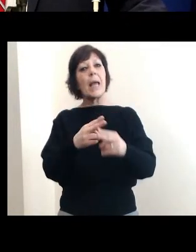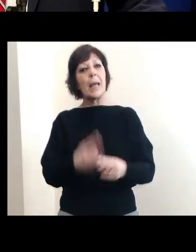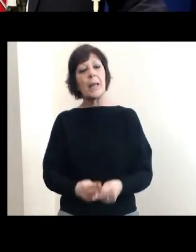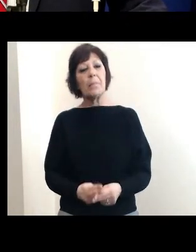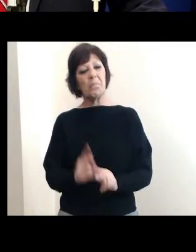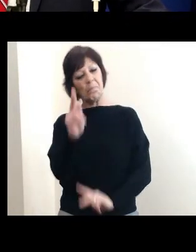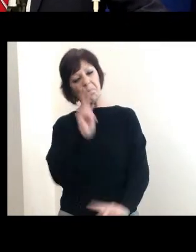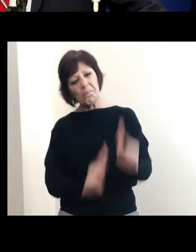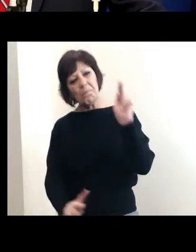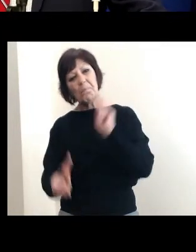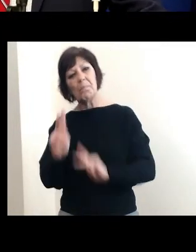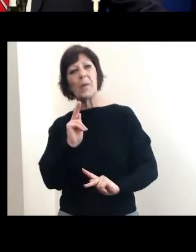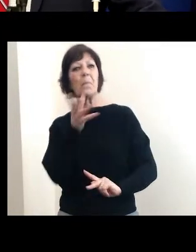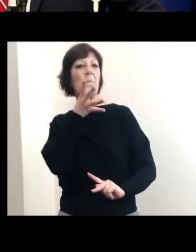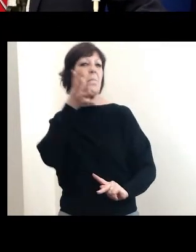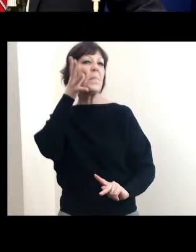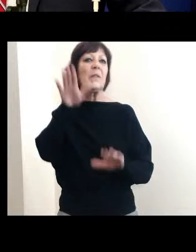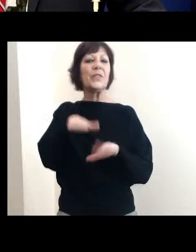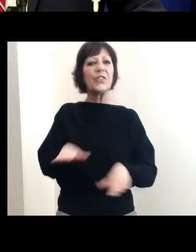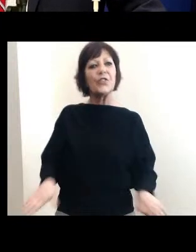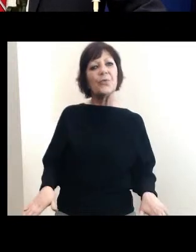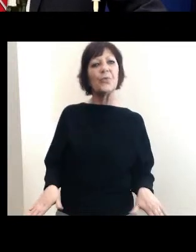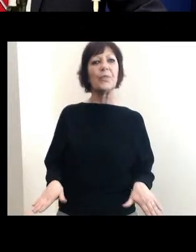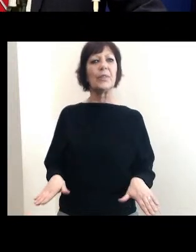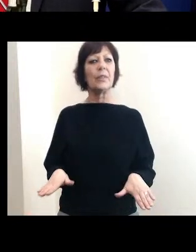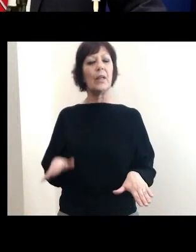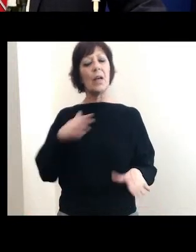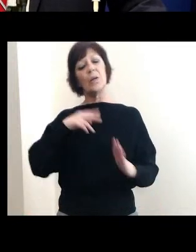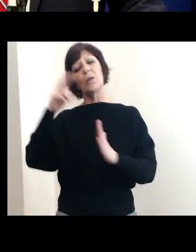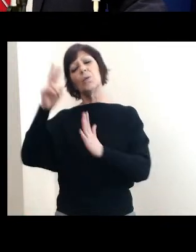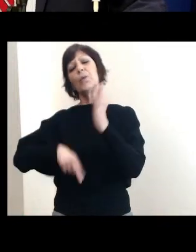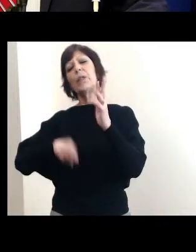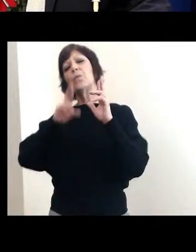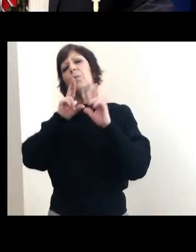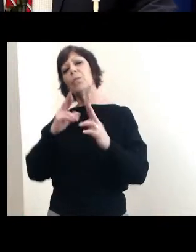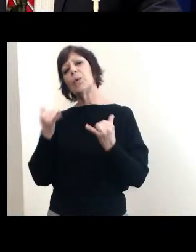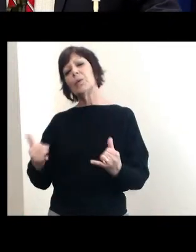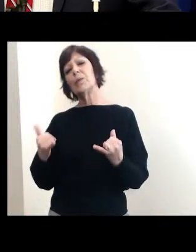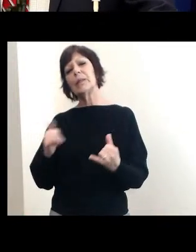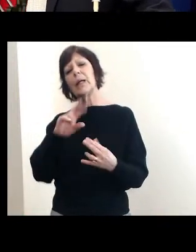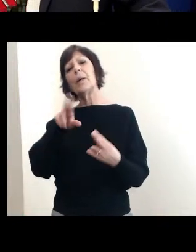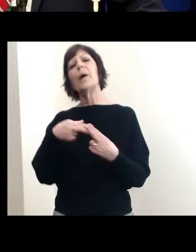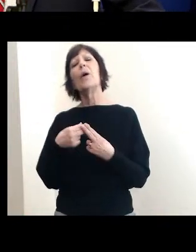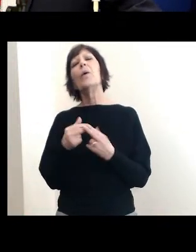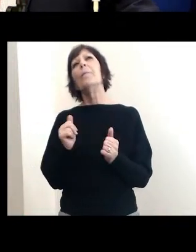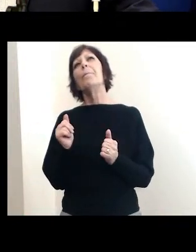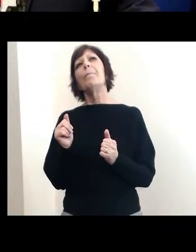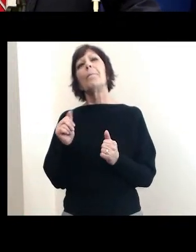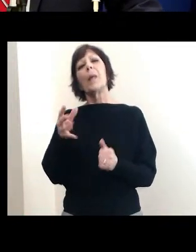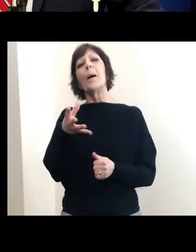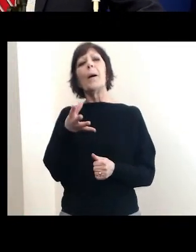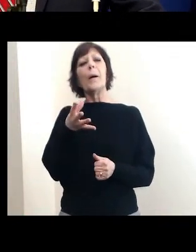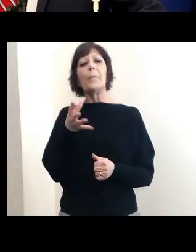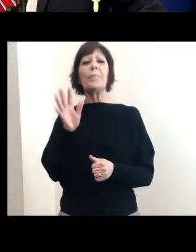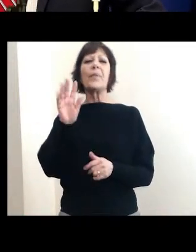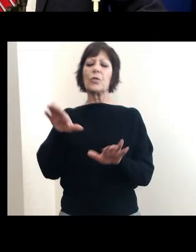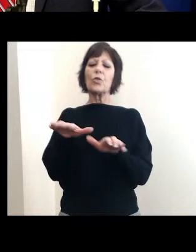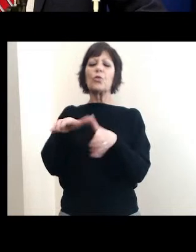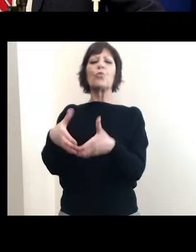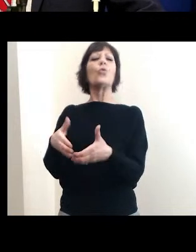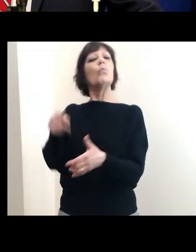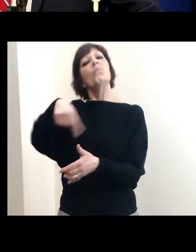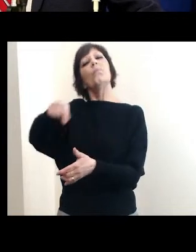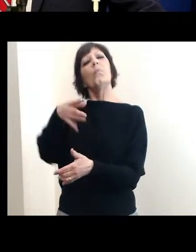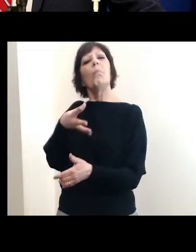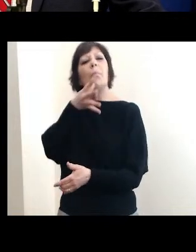parents, their children. I was reading a report earlier today about a mother's group